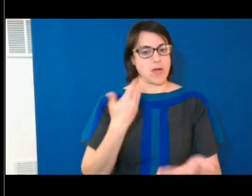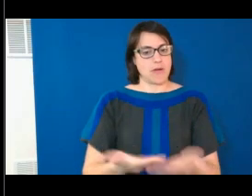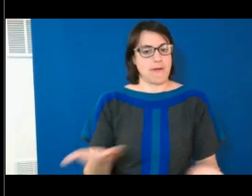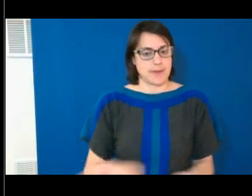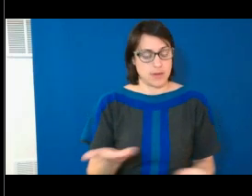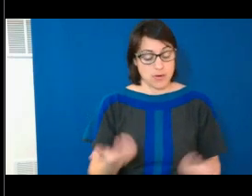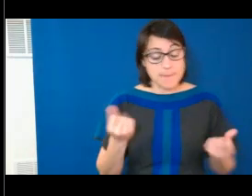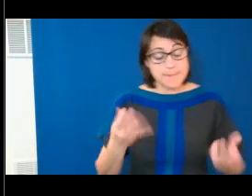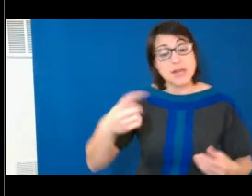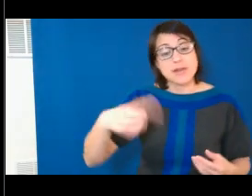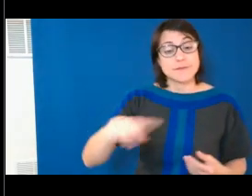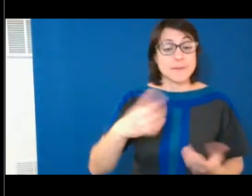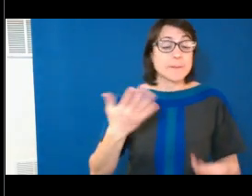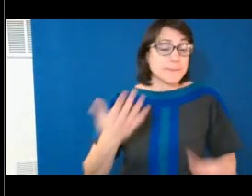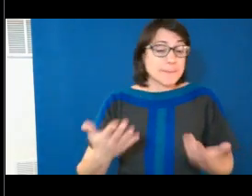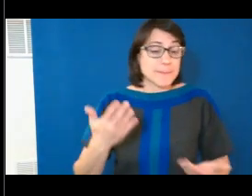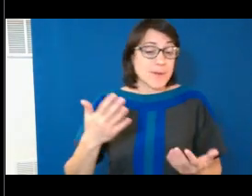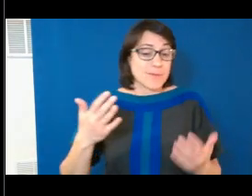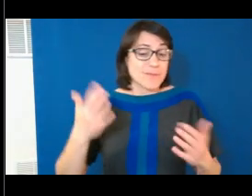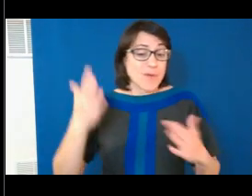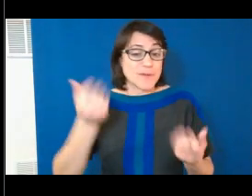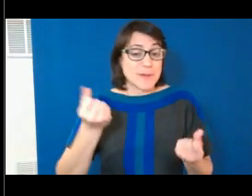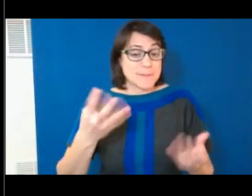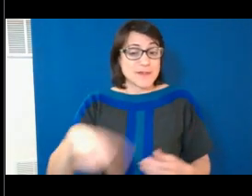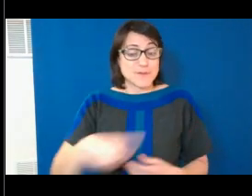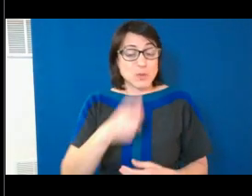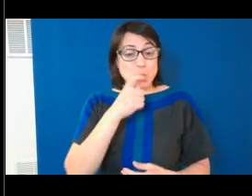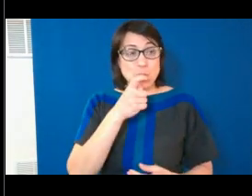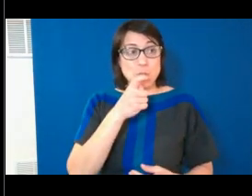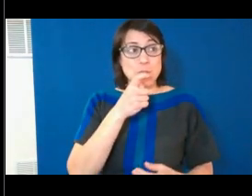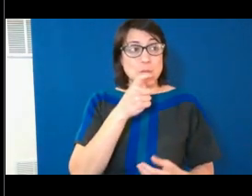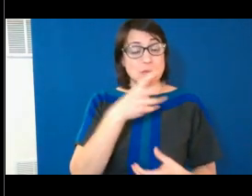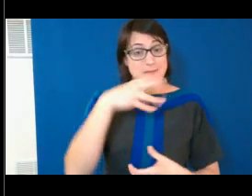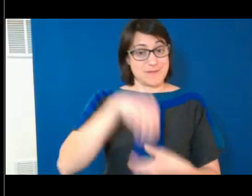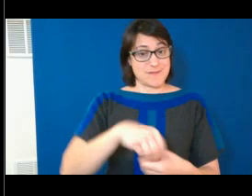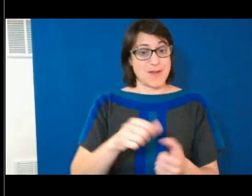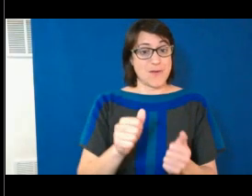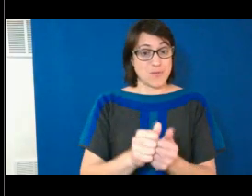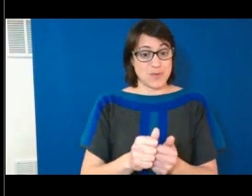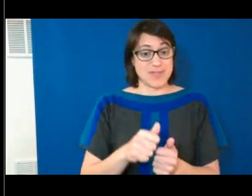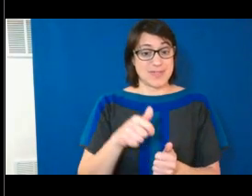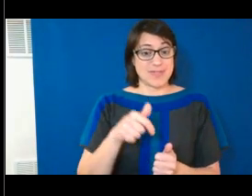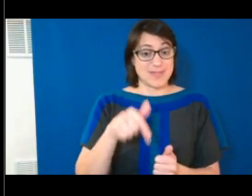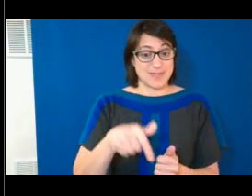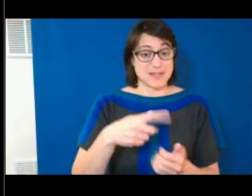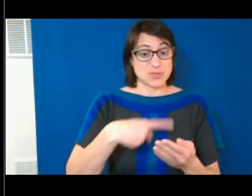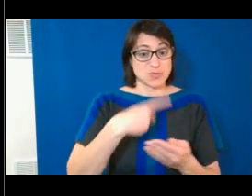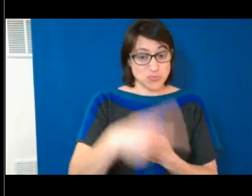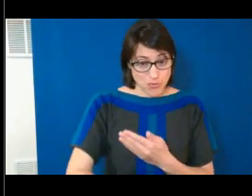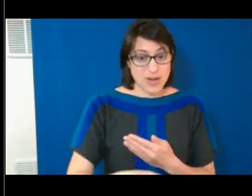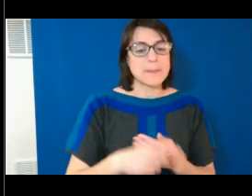Grant, hopefully can share a little bit of that because you are largely why I'm here. So first